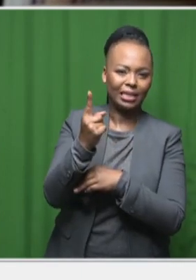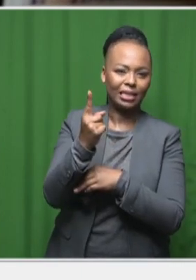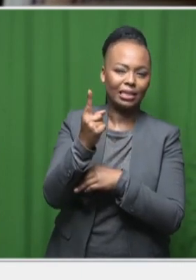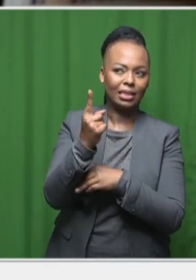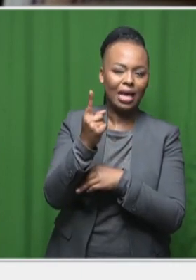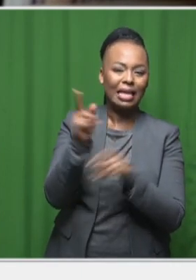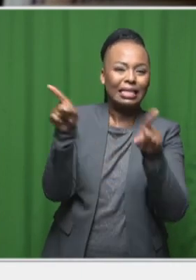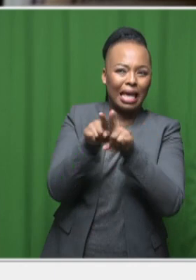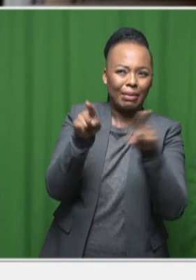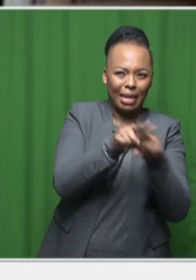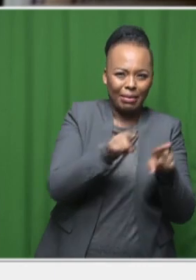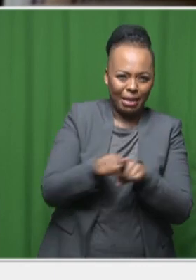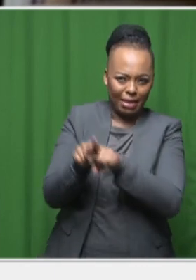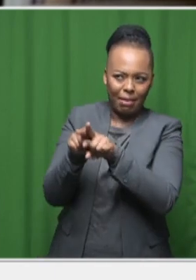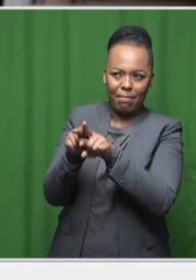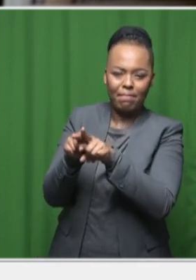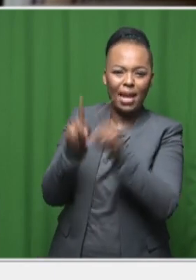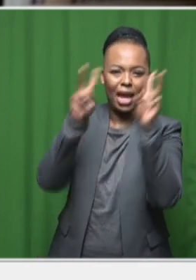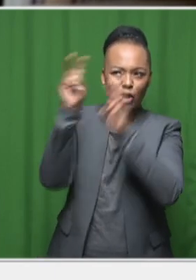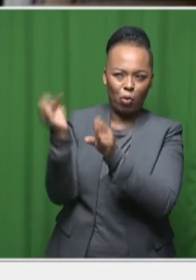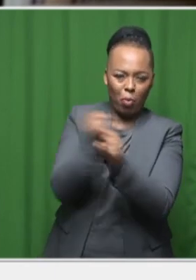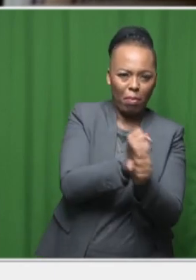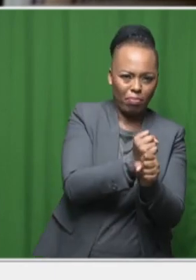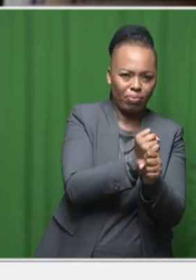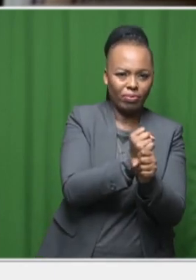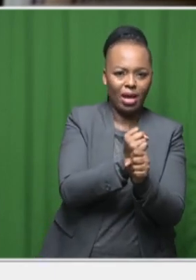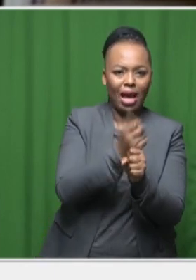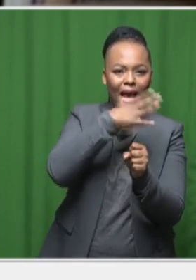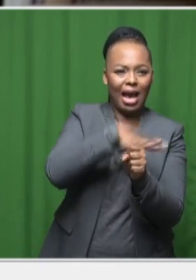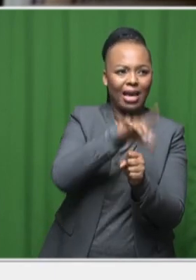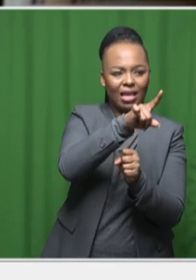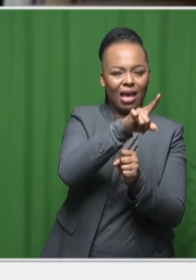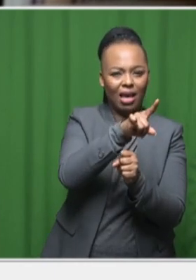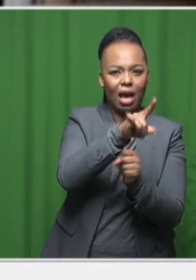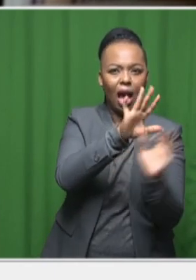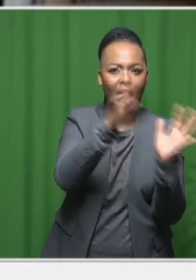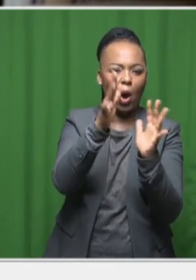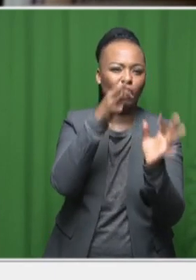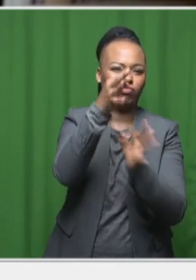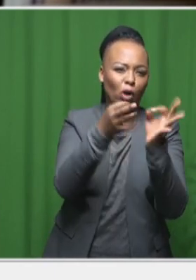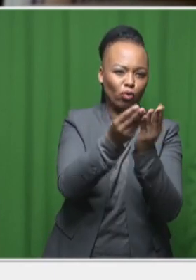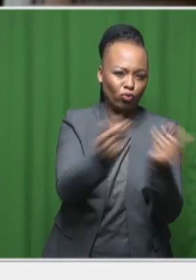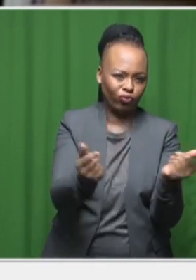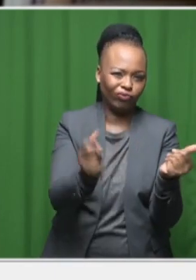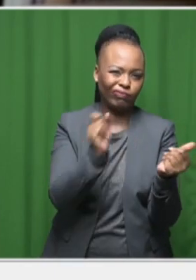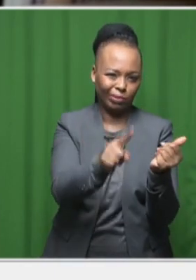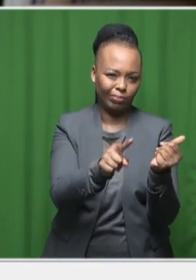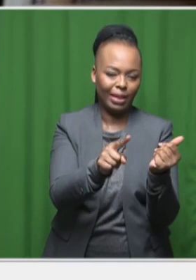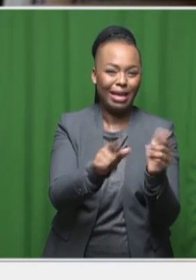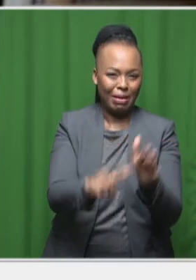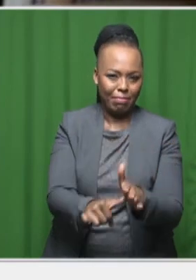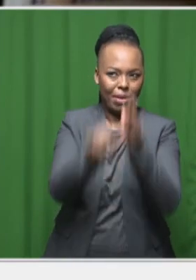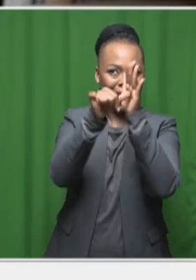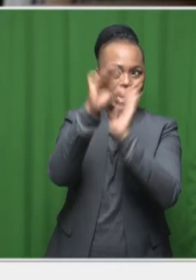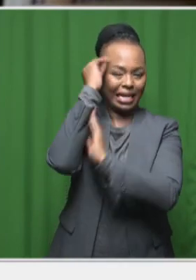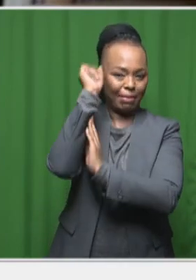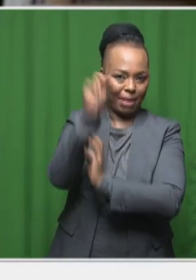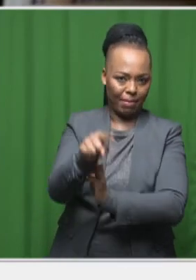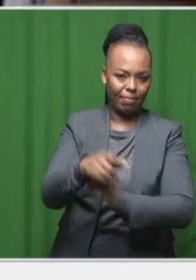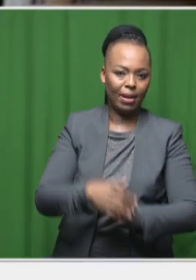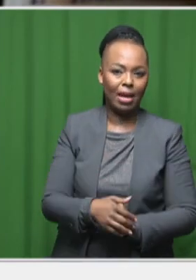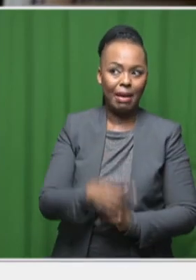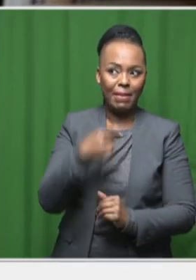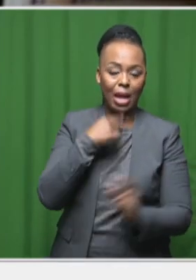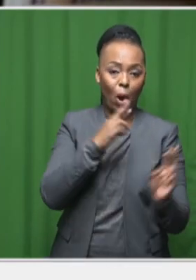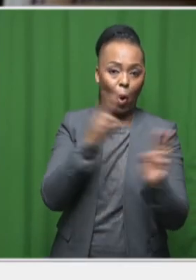same issues that they're dealing with are being addressed in another context. So that was my main interest. So what